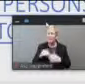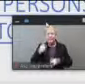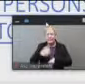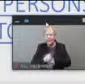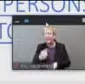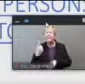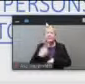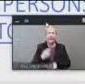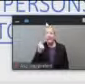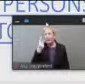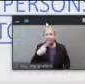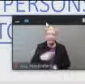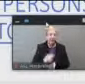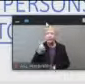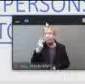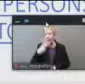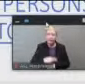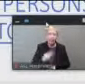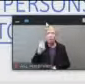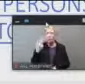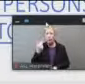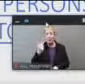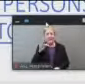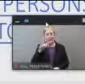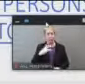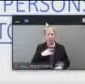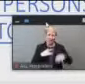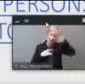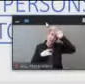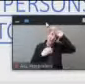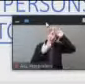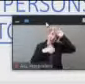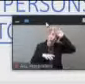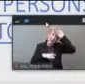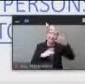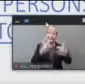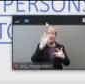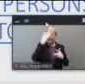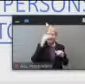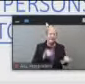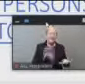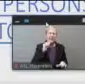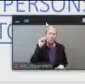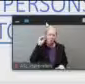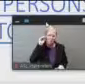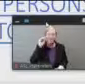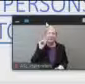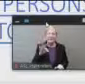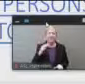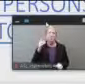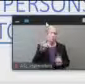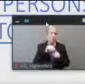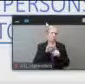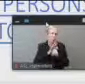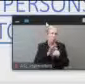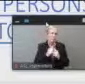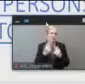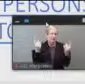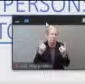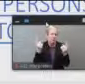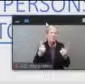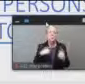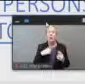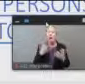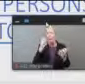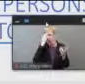or 14. Do not go to work with symptoms if you've been exposed to someone with coronavirus. So wanted to update you on